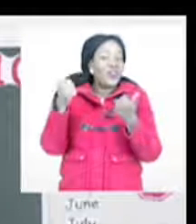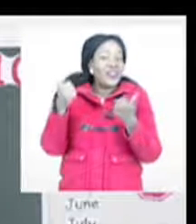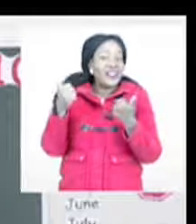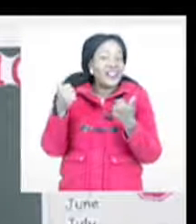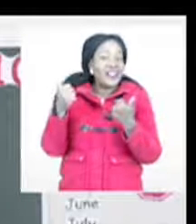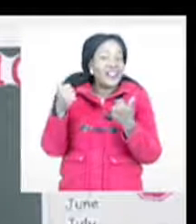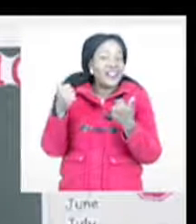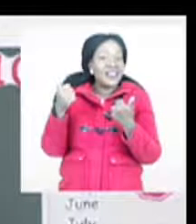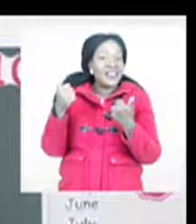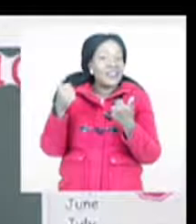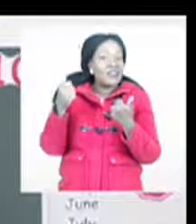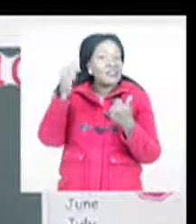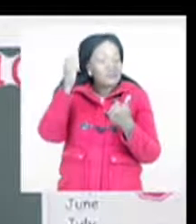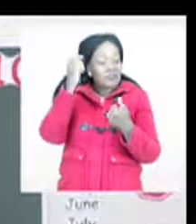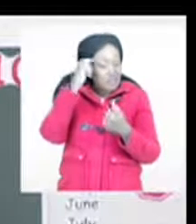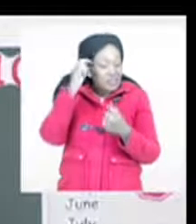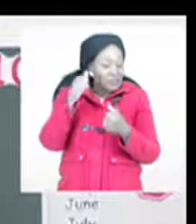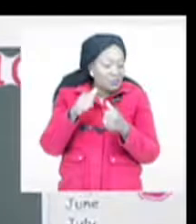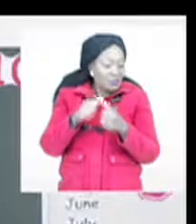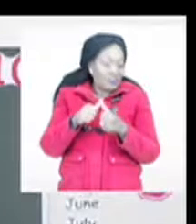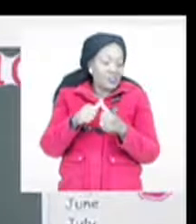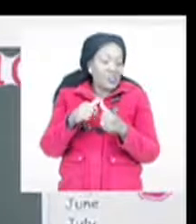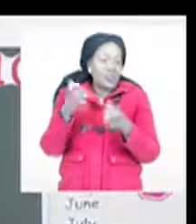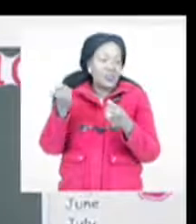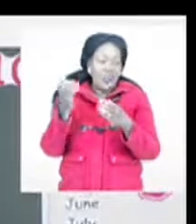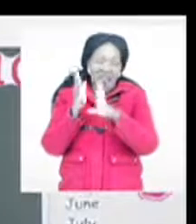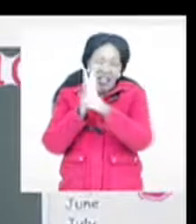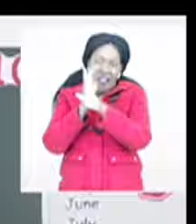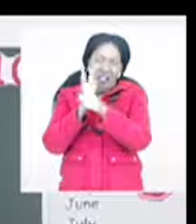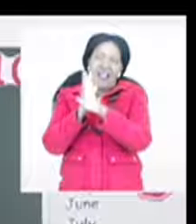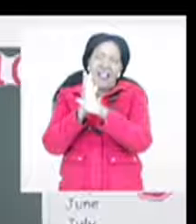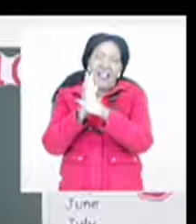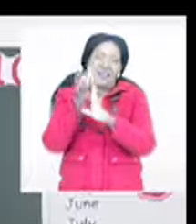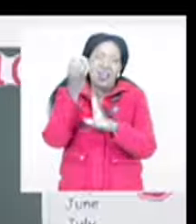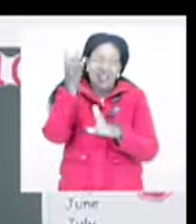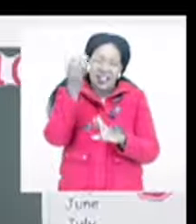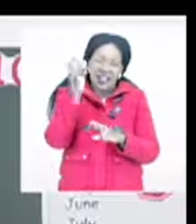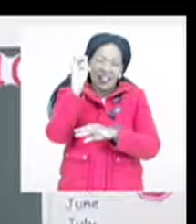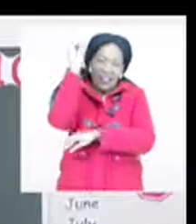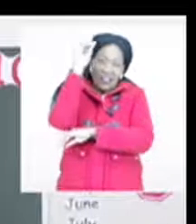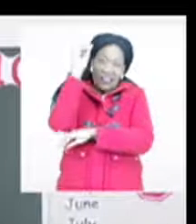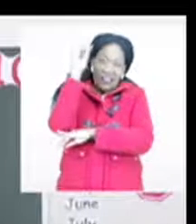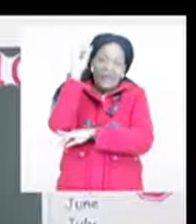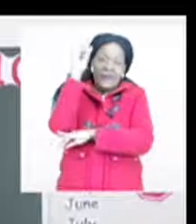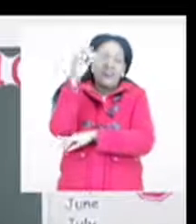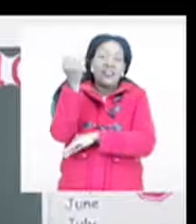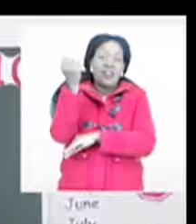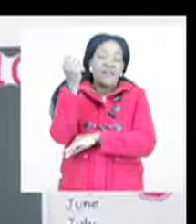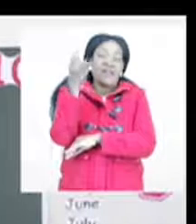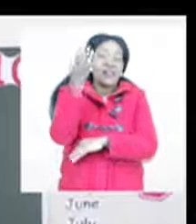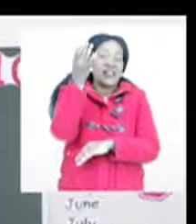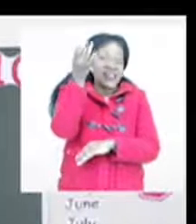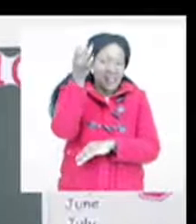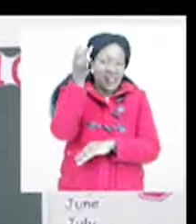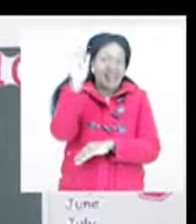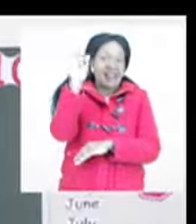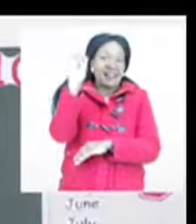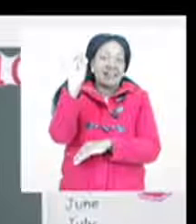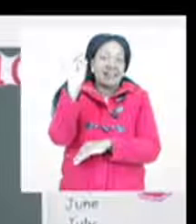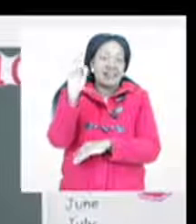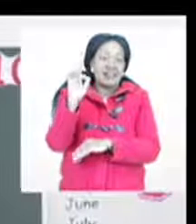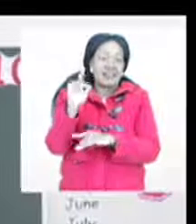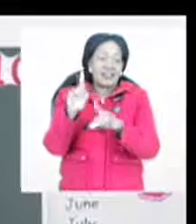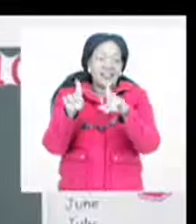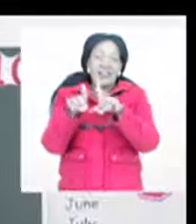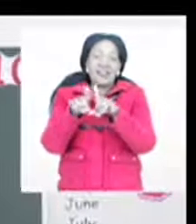make sure that you have 8 hexagons on your page. Now let's look at the pentagon. What is a